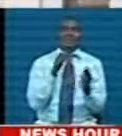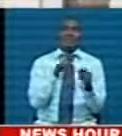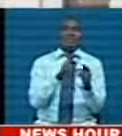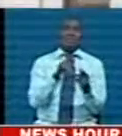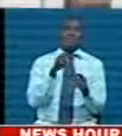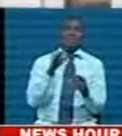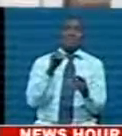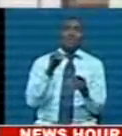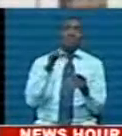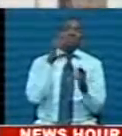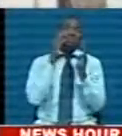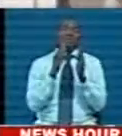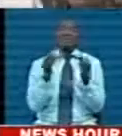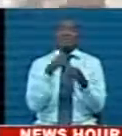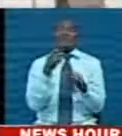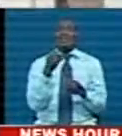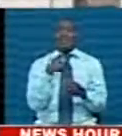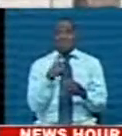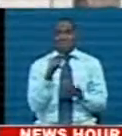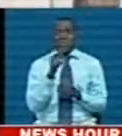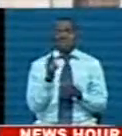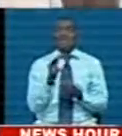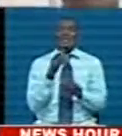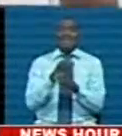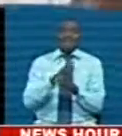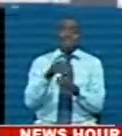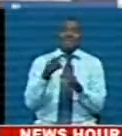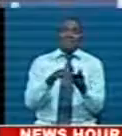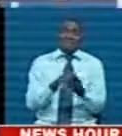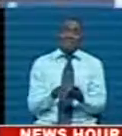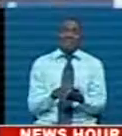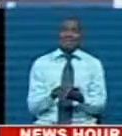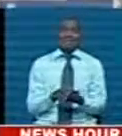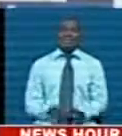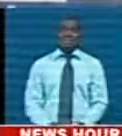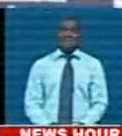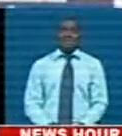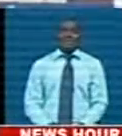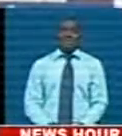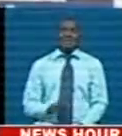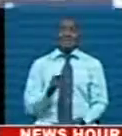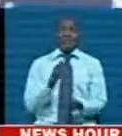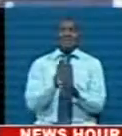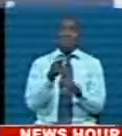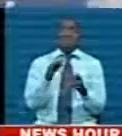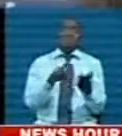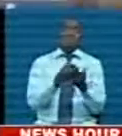Okovandapoy's office just to be told that they were taking care of the dead and the wounded victims.